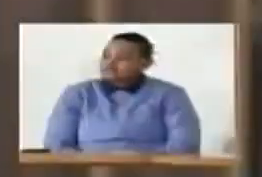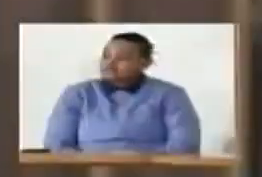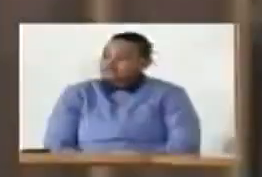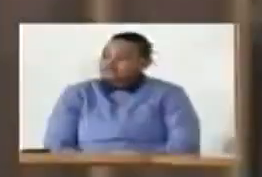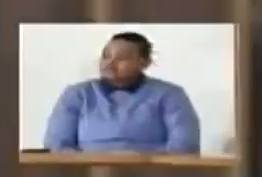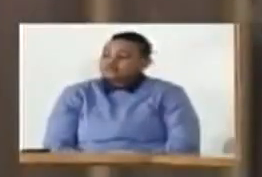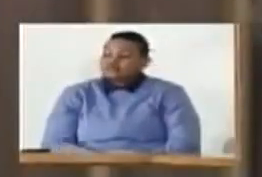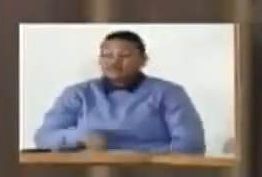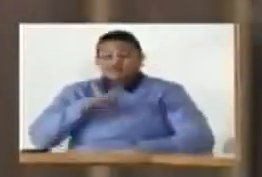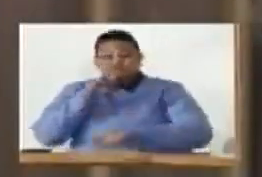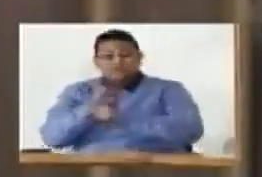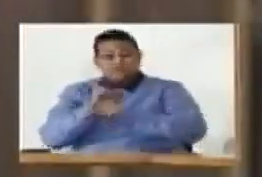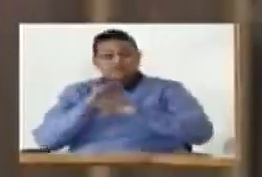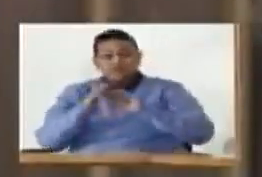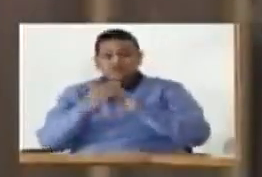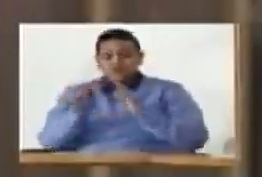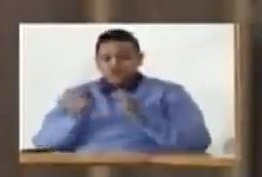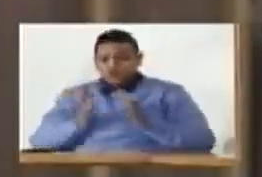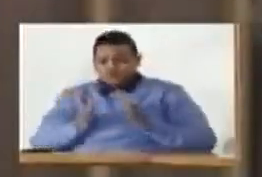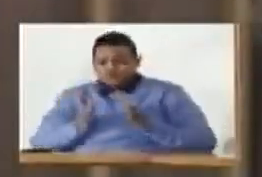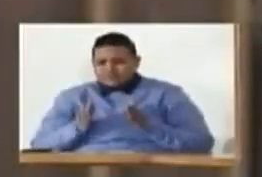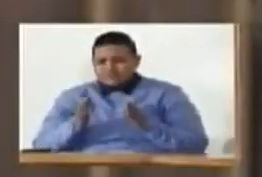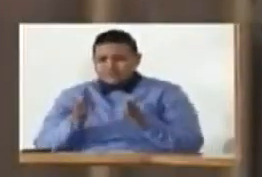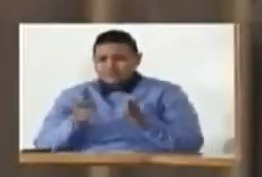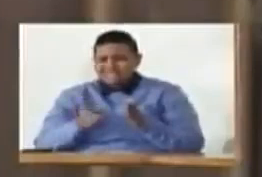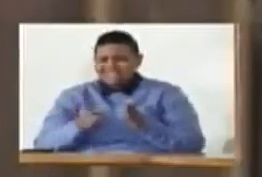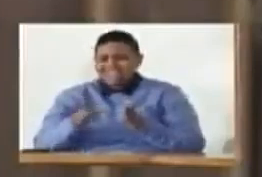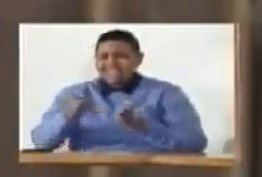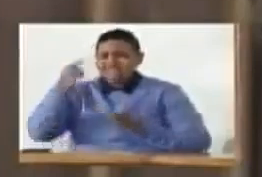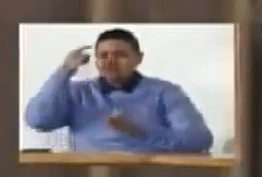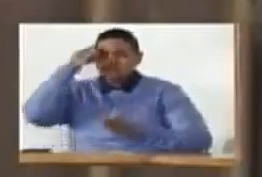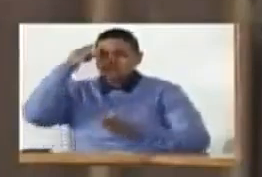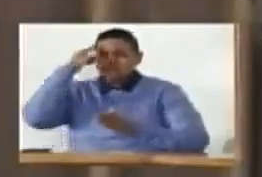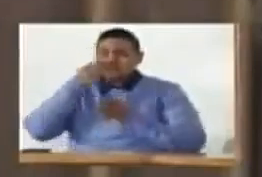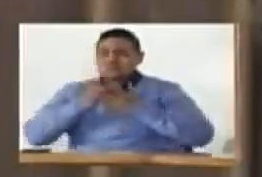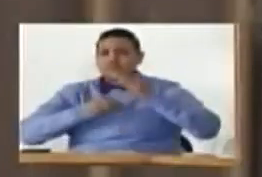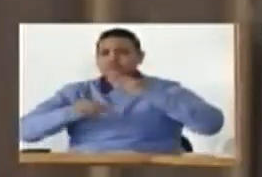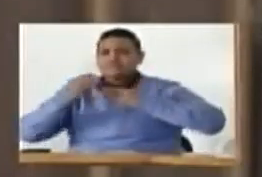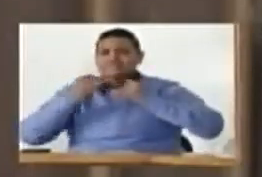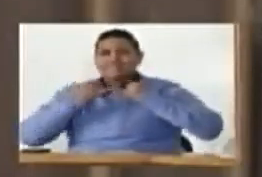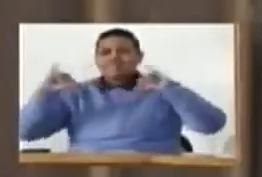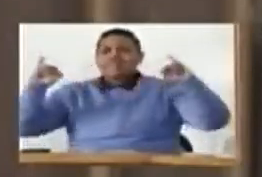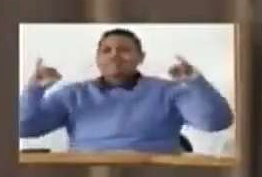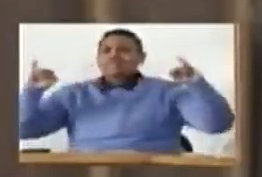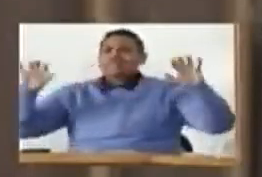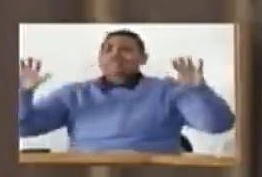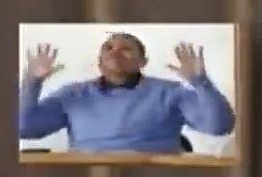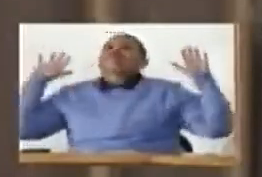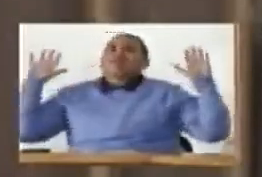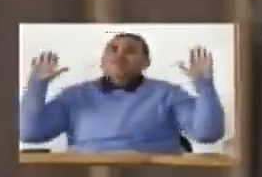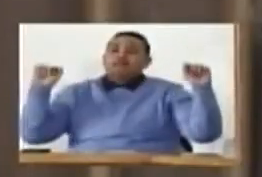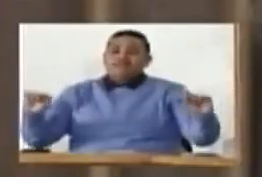Indeed, Jamaica is on a path to economic independence. In that regard,